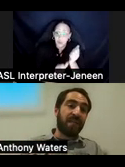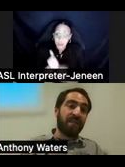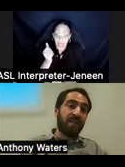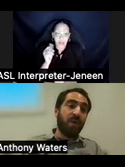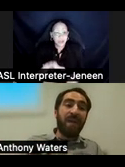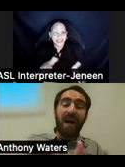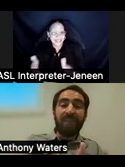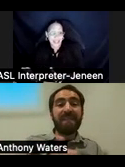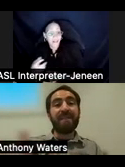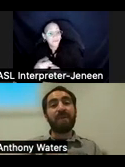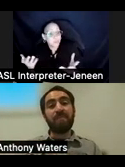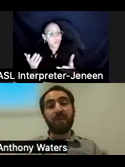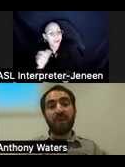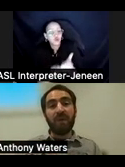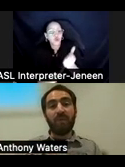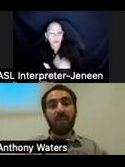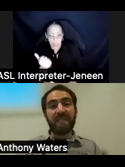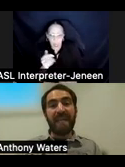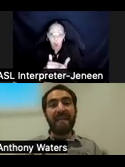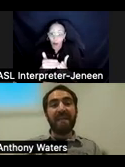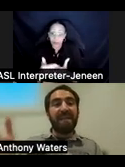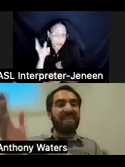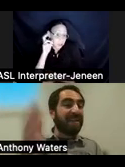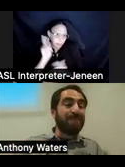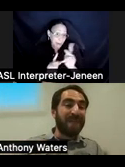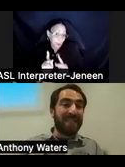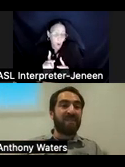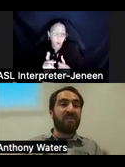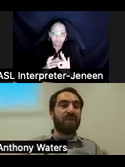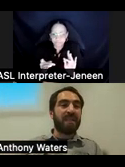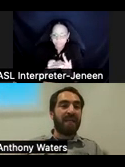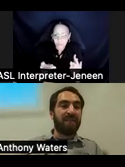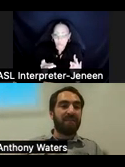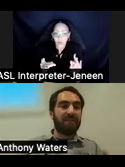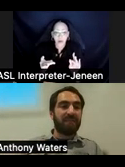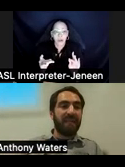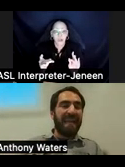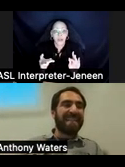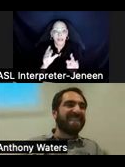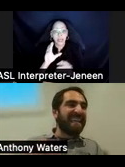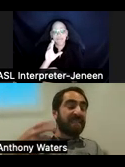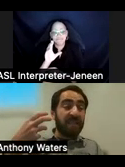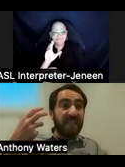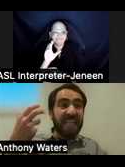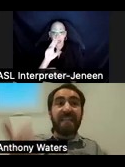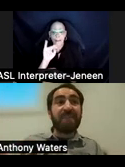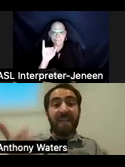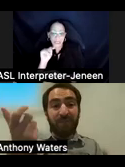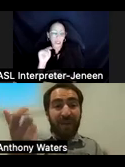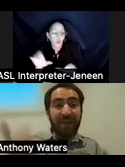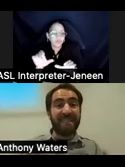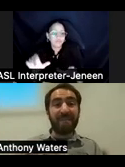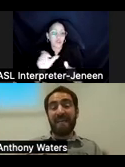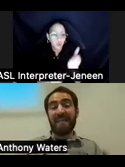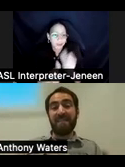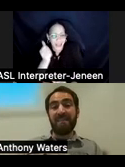suicide. We often hear people say they committed suicide. And that's in and of itself